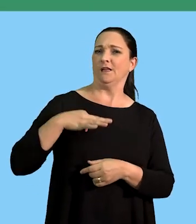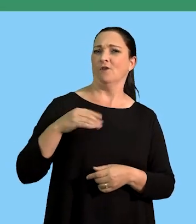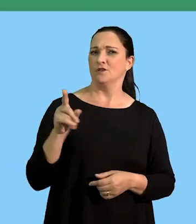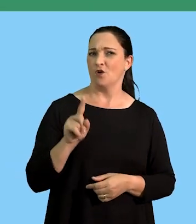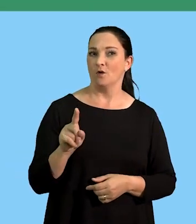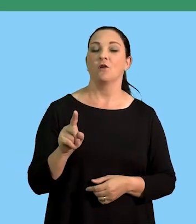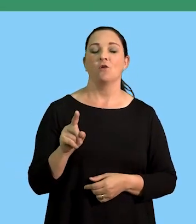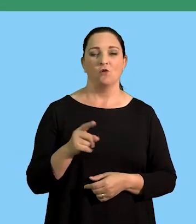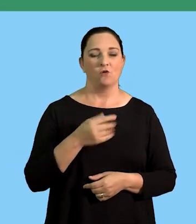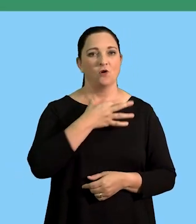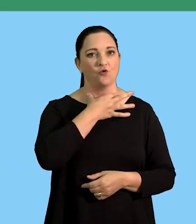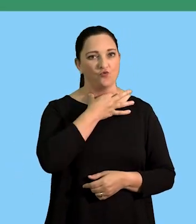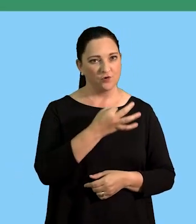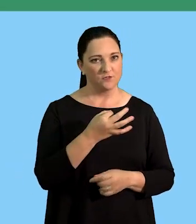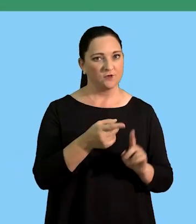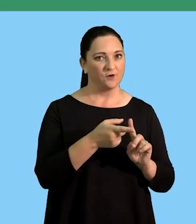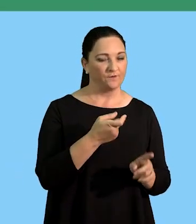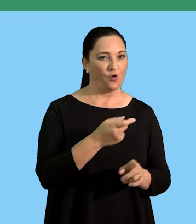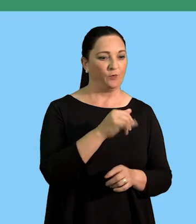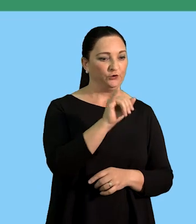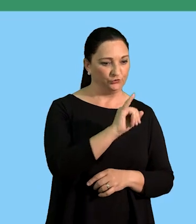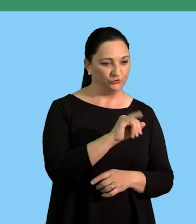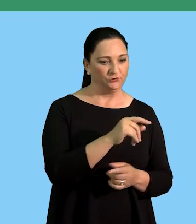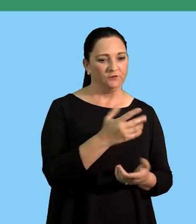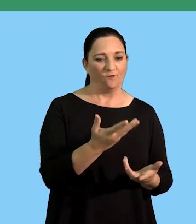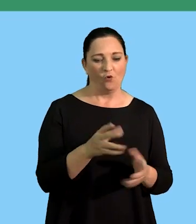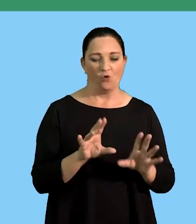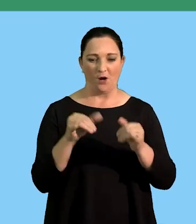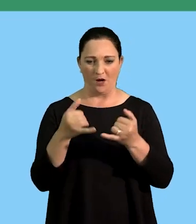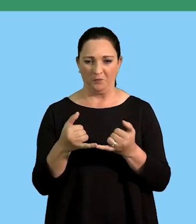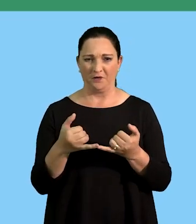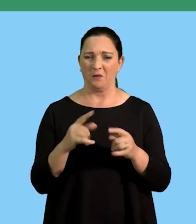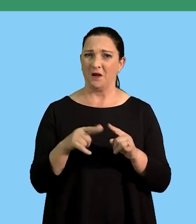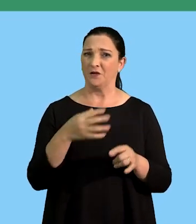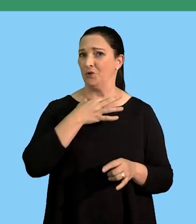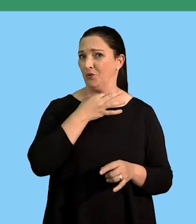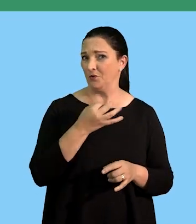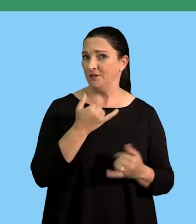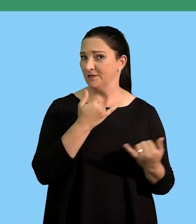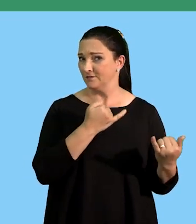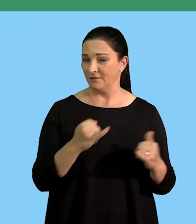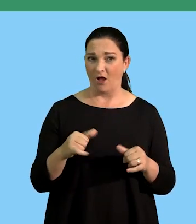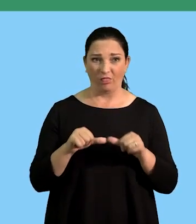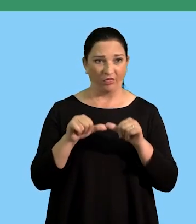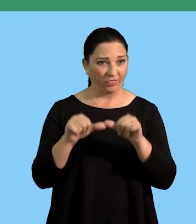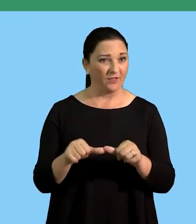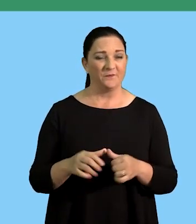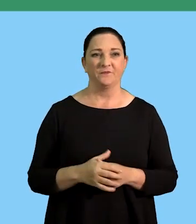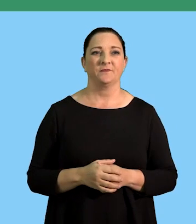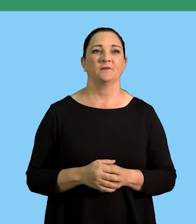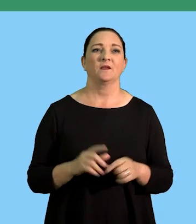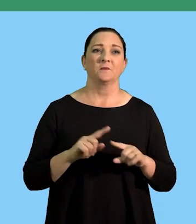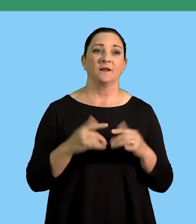transfers the risk from the insured to the insurance company, meaning the risk is no longer for the insured, meaning the